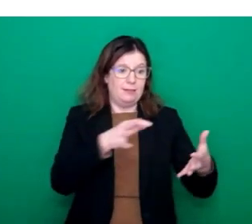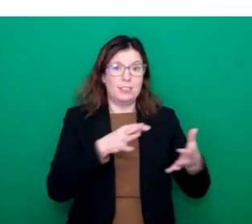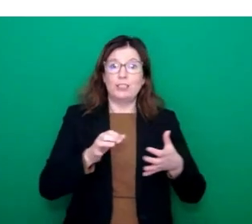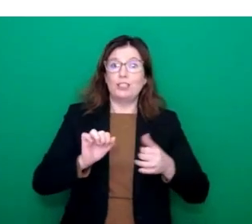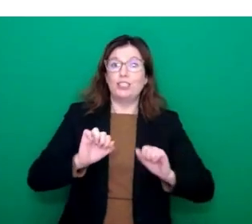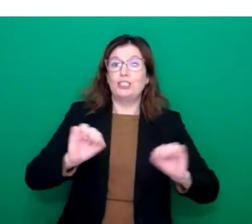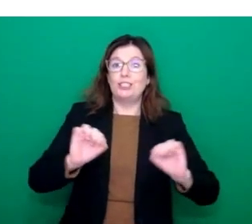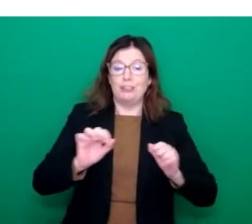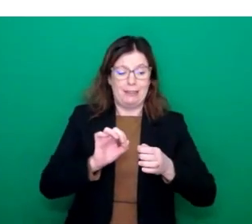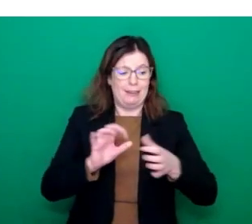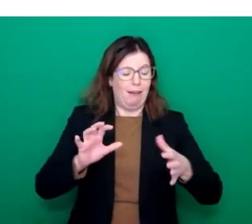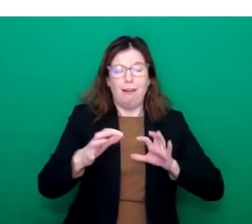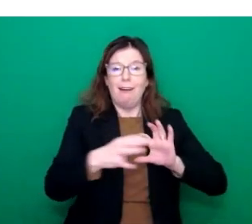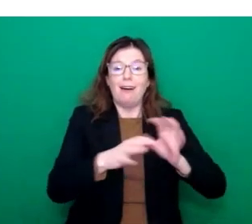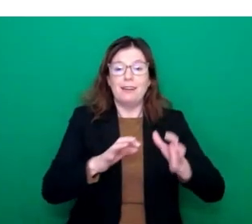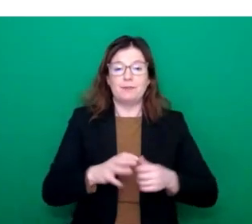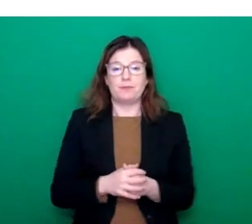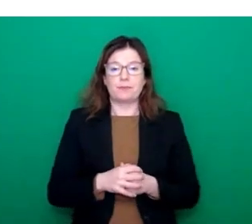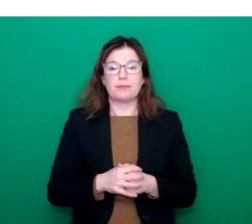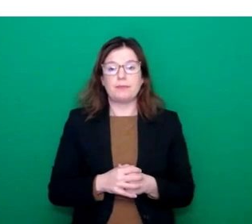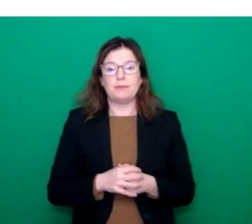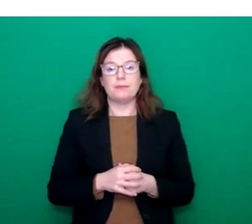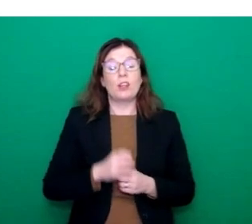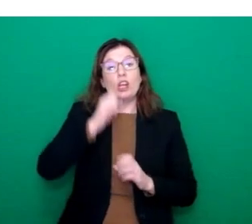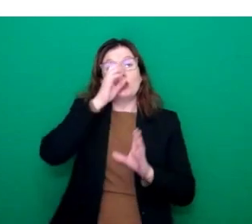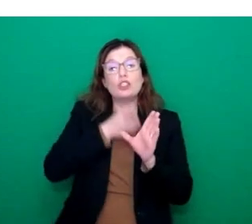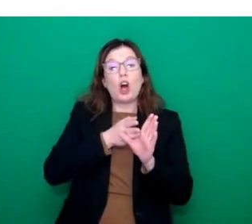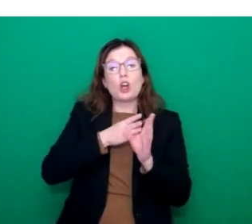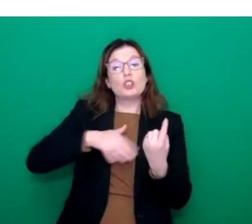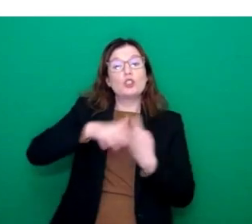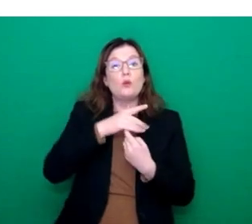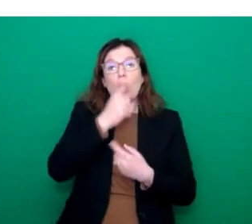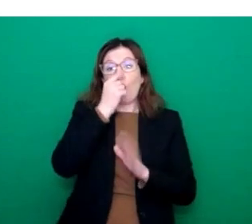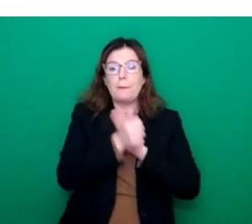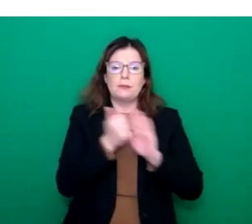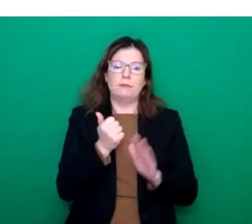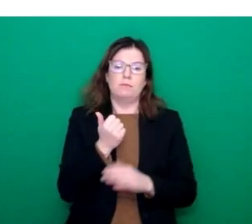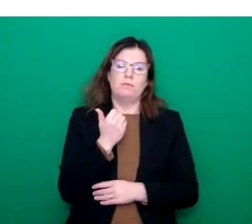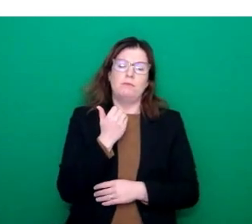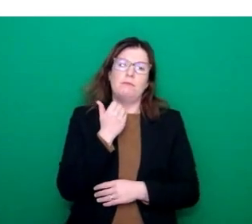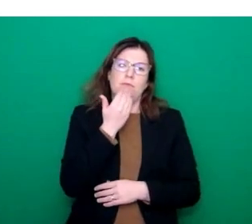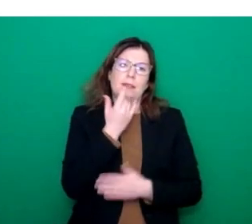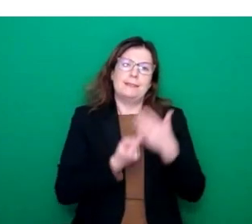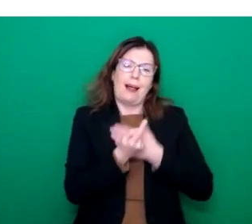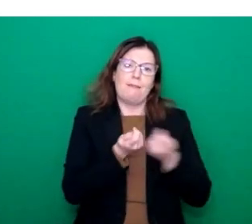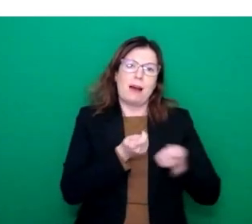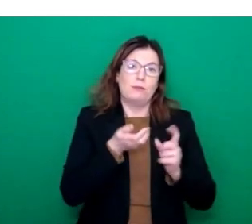So the psychosocial competencies are to support self-management. There's lots of self-management approaches. We've heard about